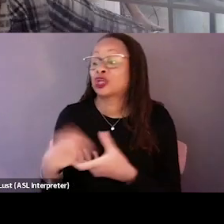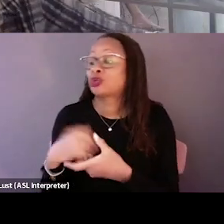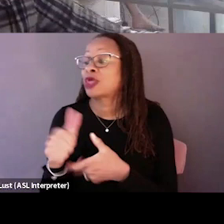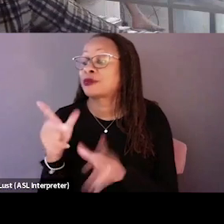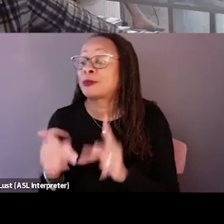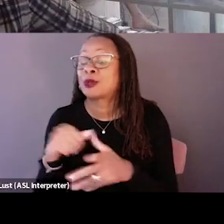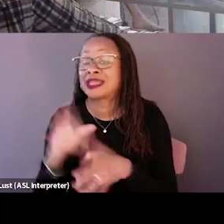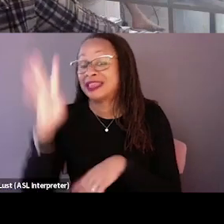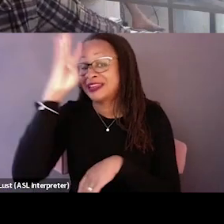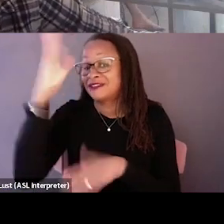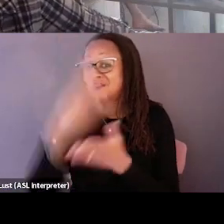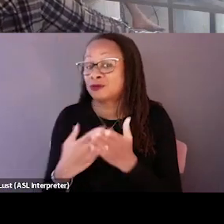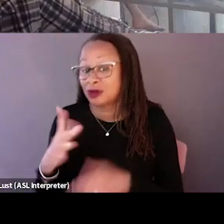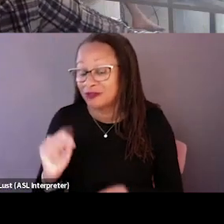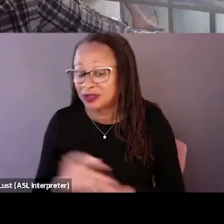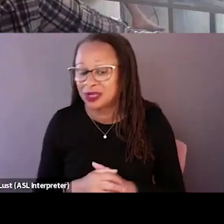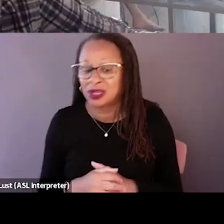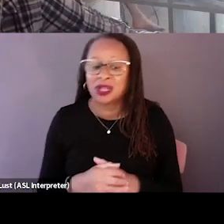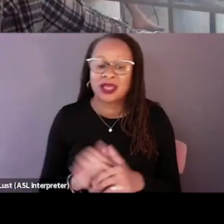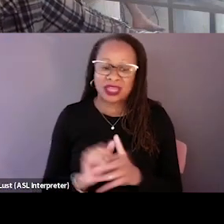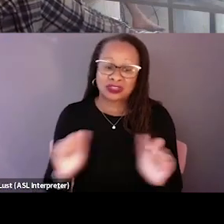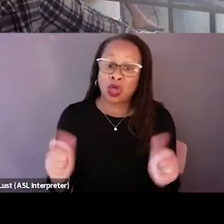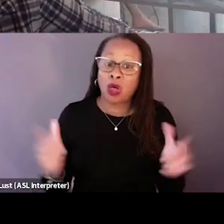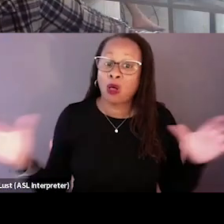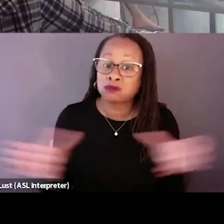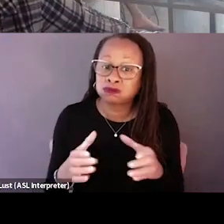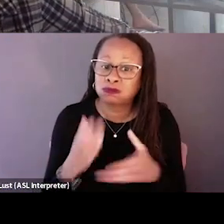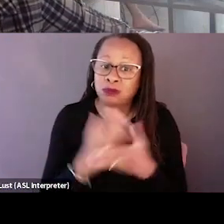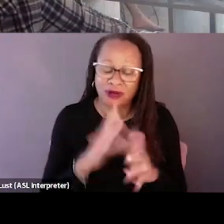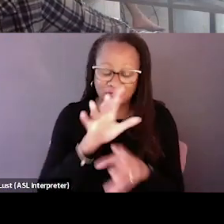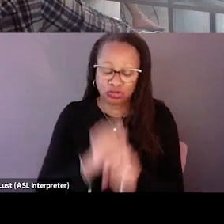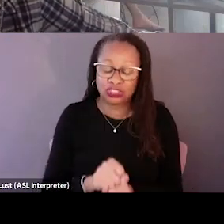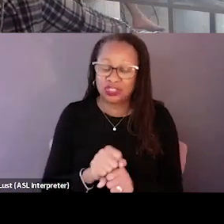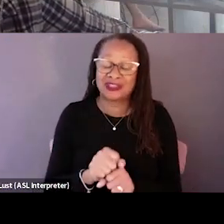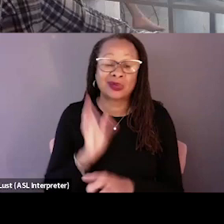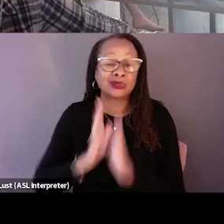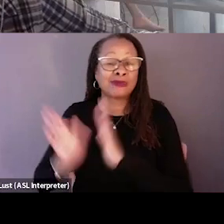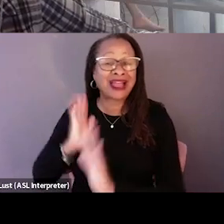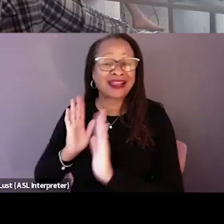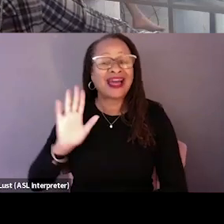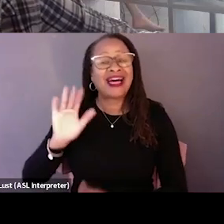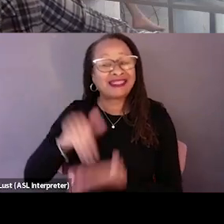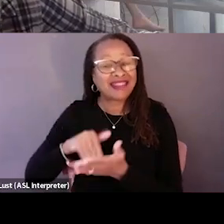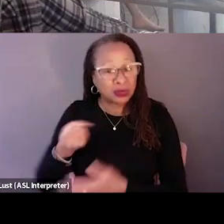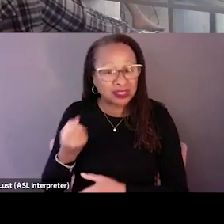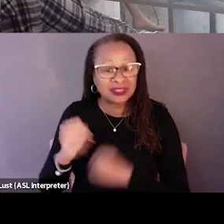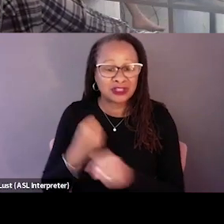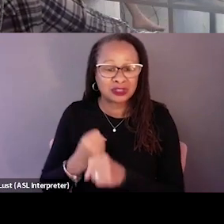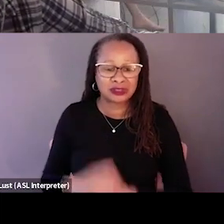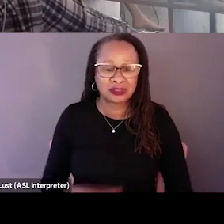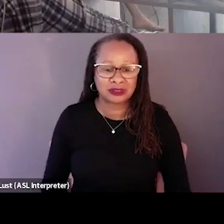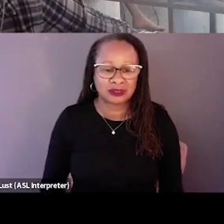the innovative part of the game is part of a tradition going back thousands of years. Right.